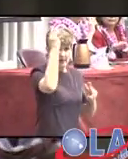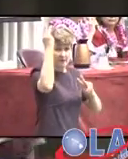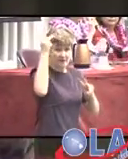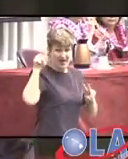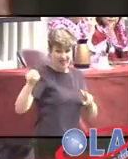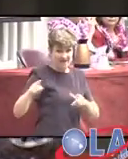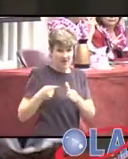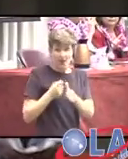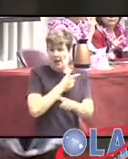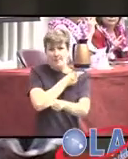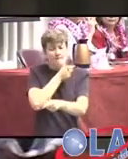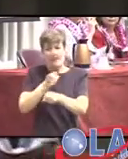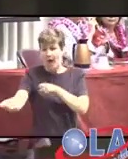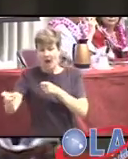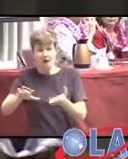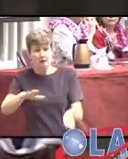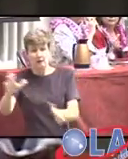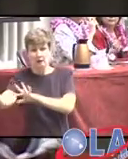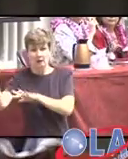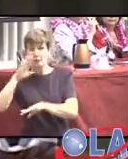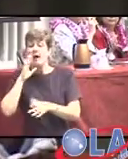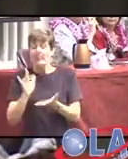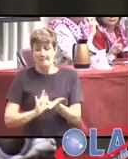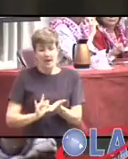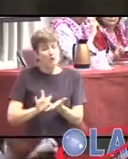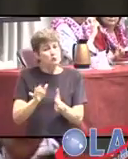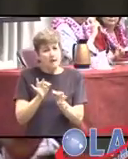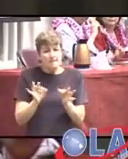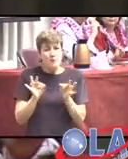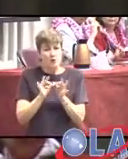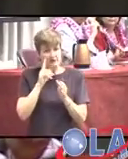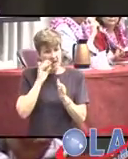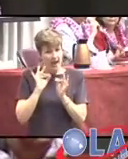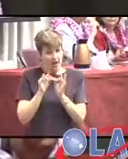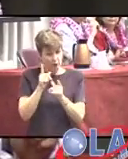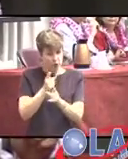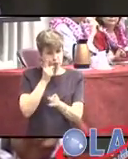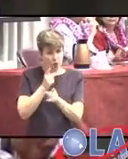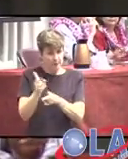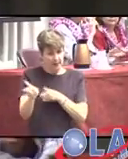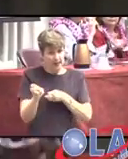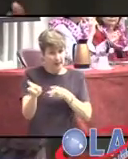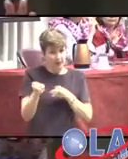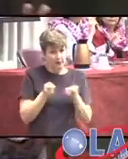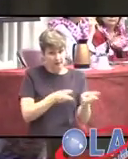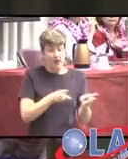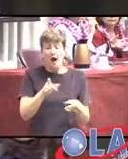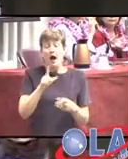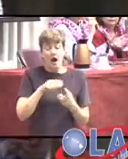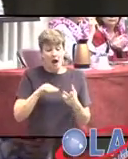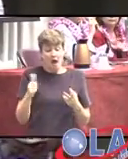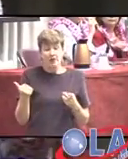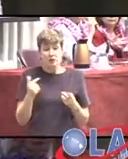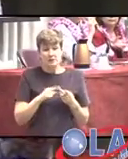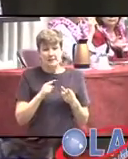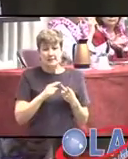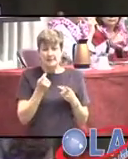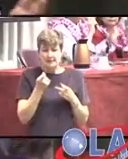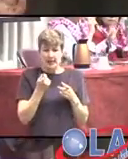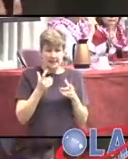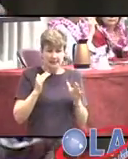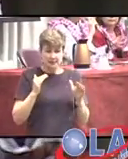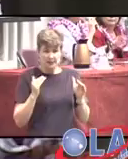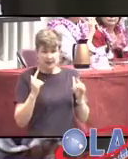front. And certainly in the medical area, it was really important to have accurate interpreting. The other was that there really is a slight